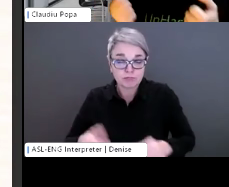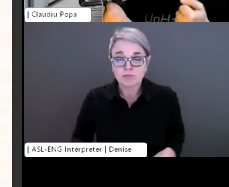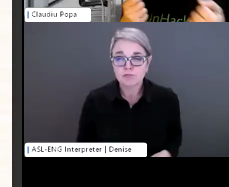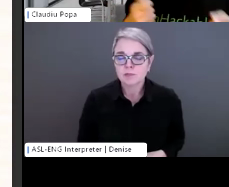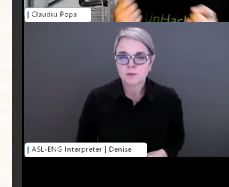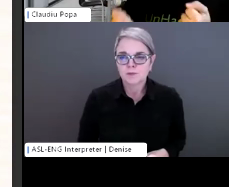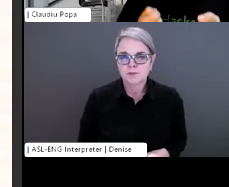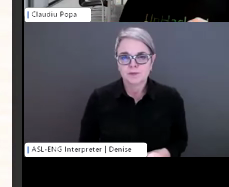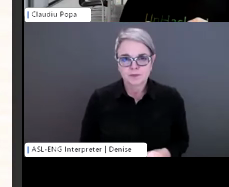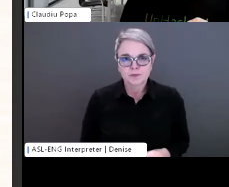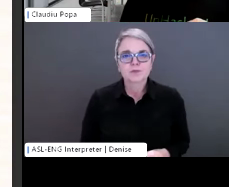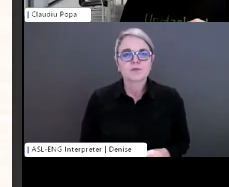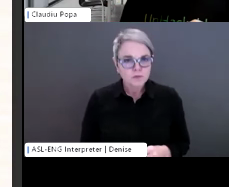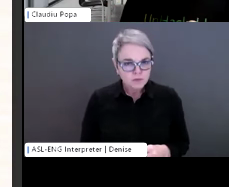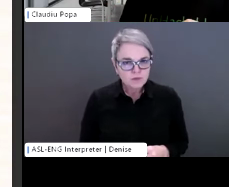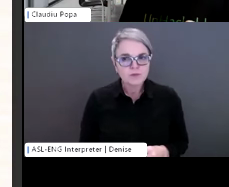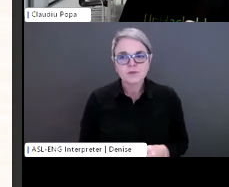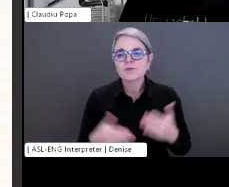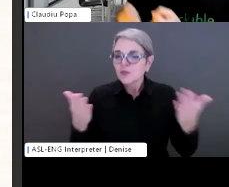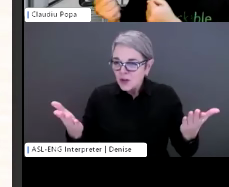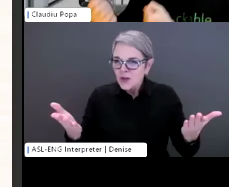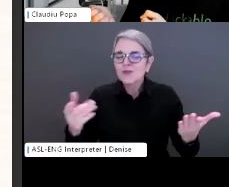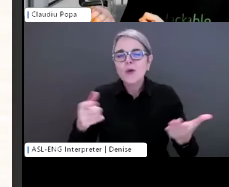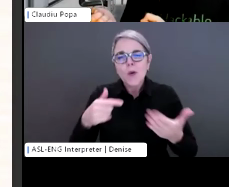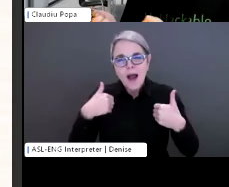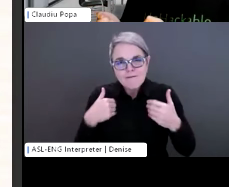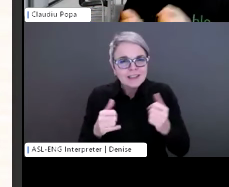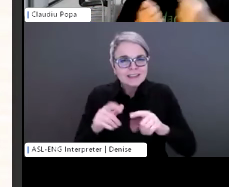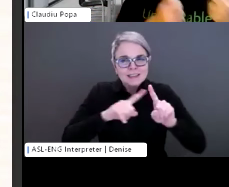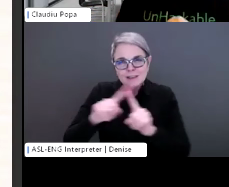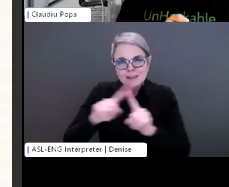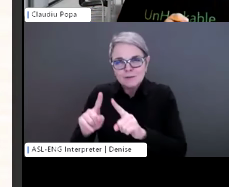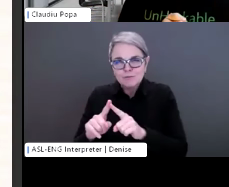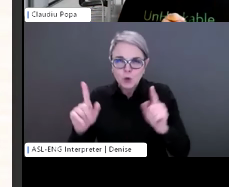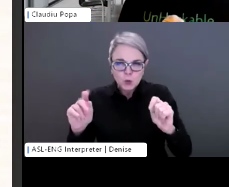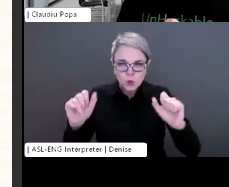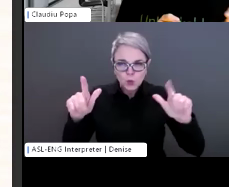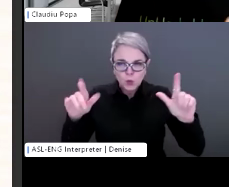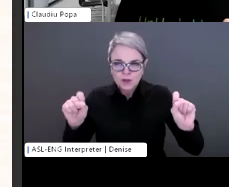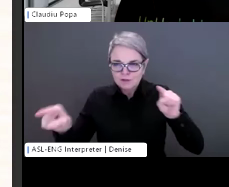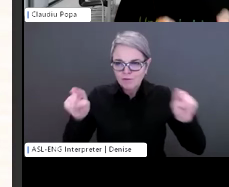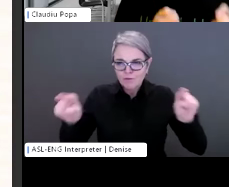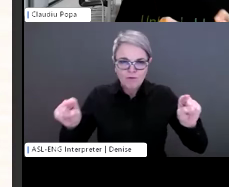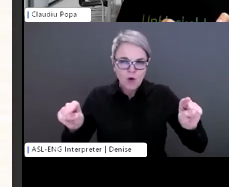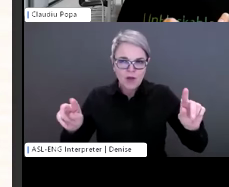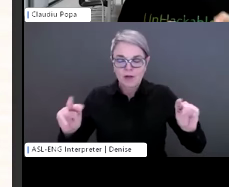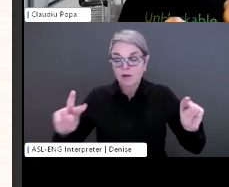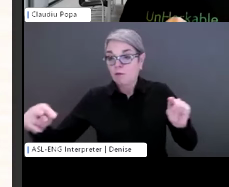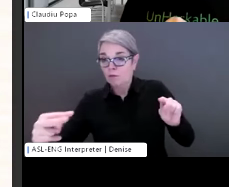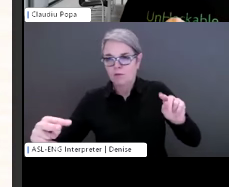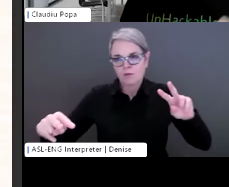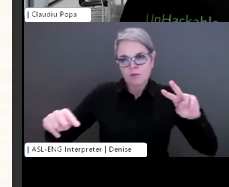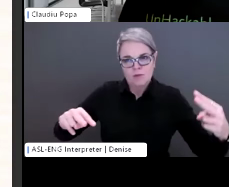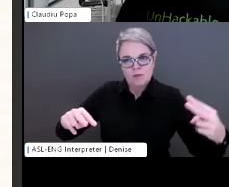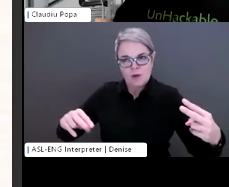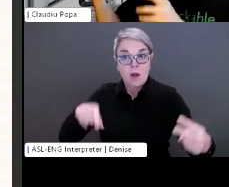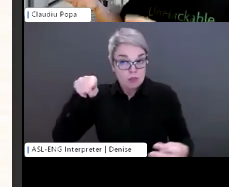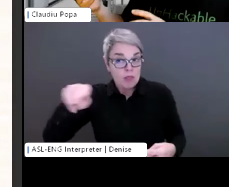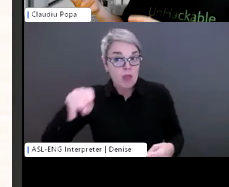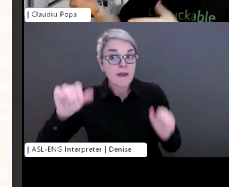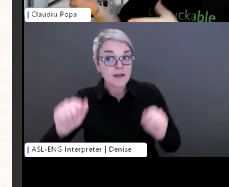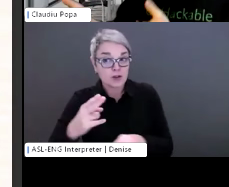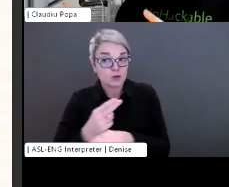of tools are useful for both sides, right? So it's just as useful for a criminal to hide their location and their identity with a VPN